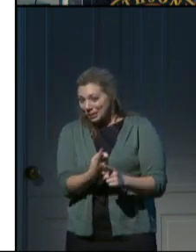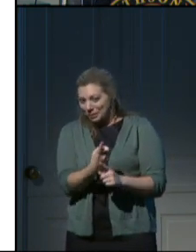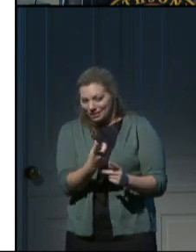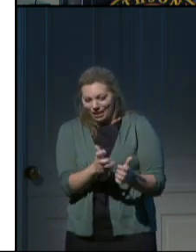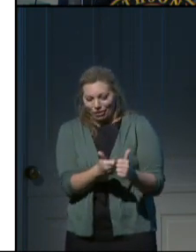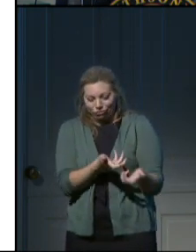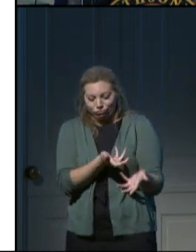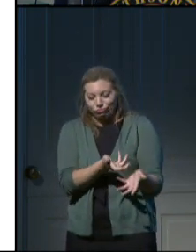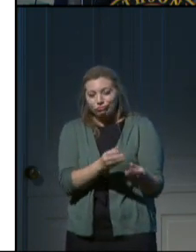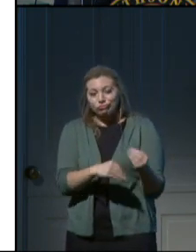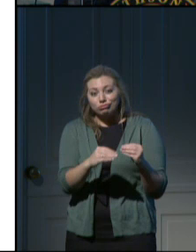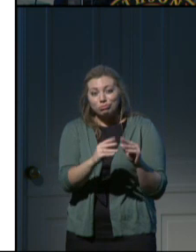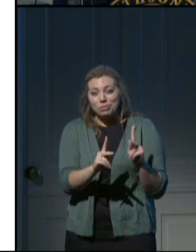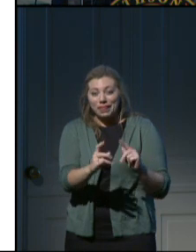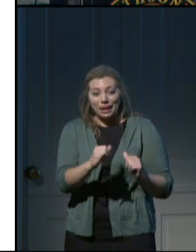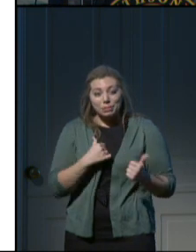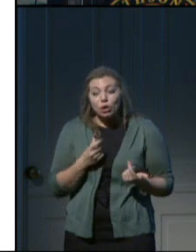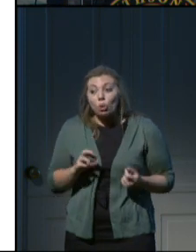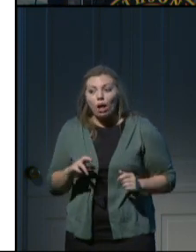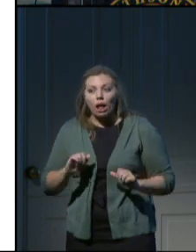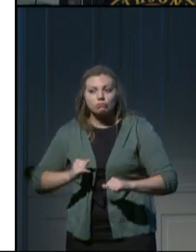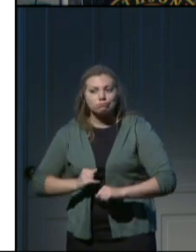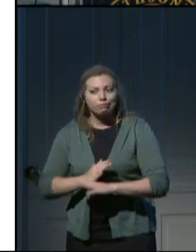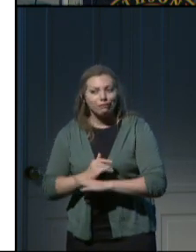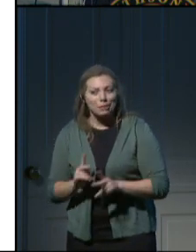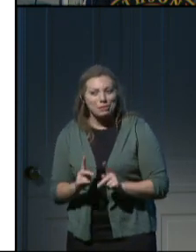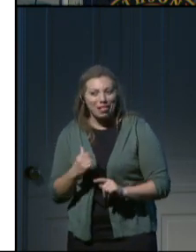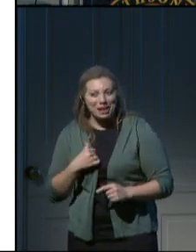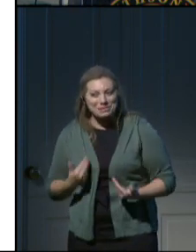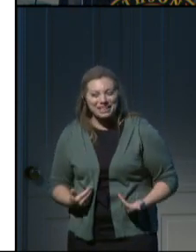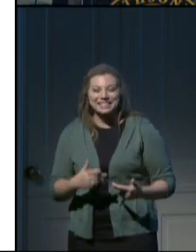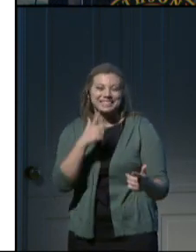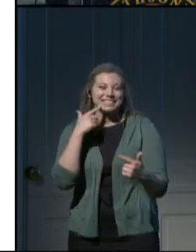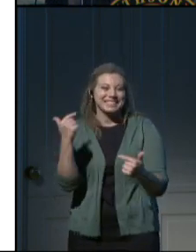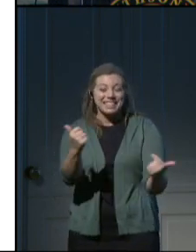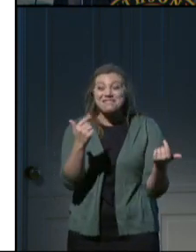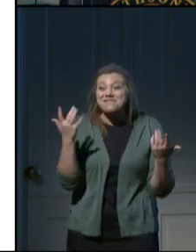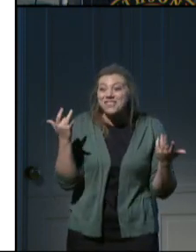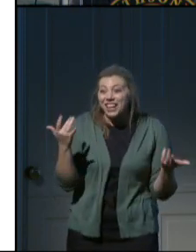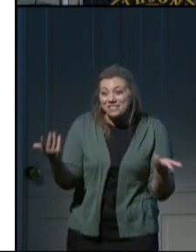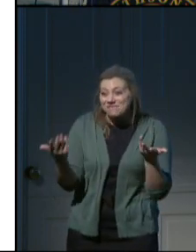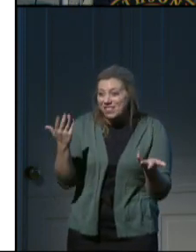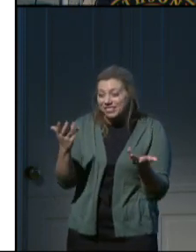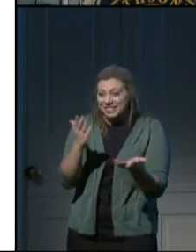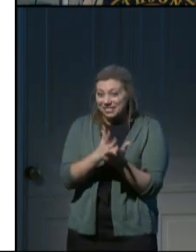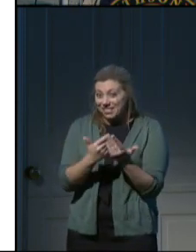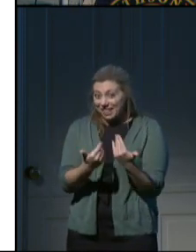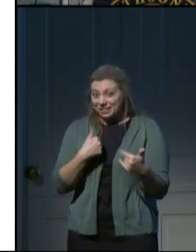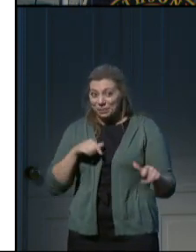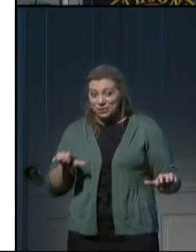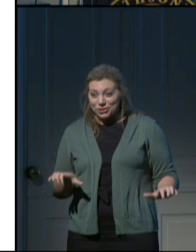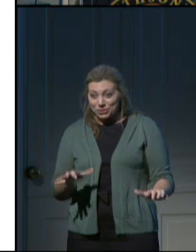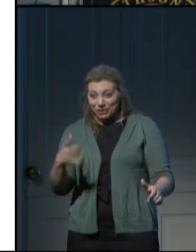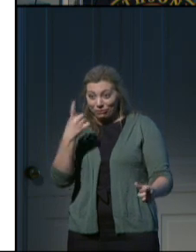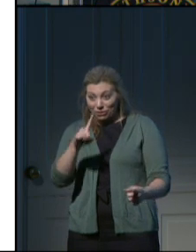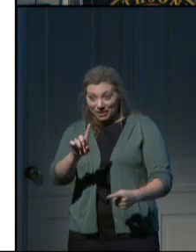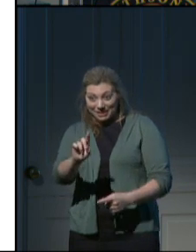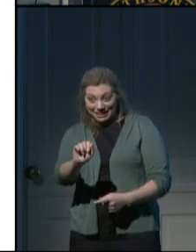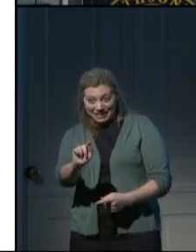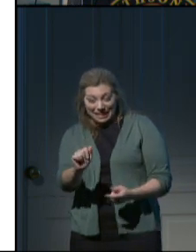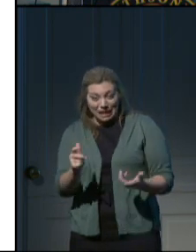how to engage more people like me or how to prevent people like me from doing that. Because maybe some of the things I'm doing to the